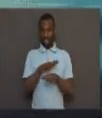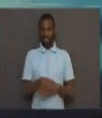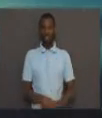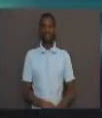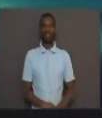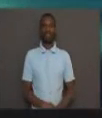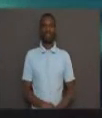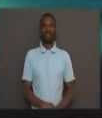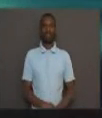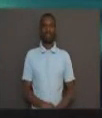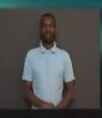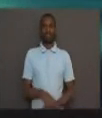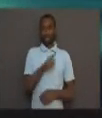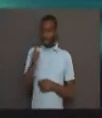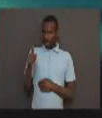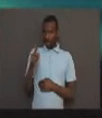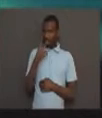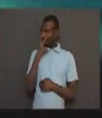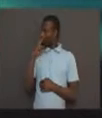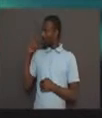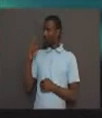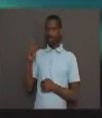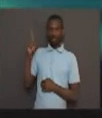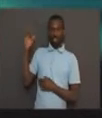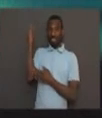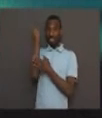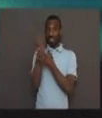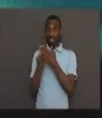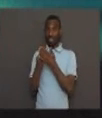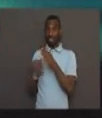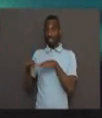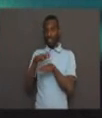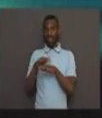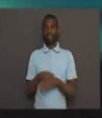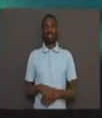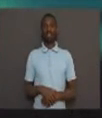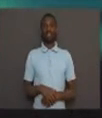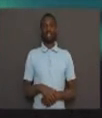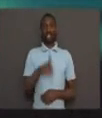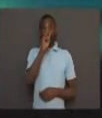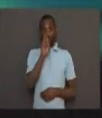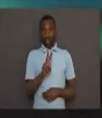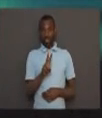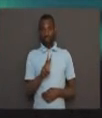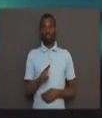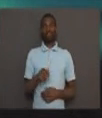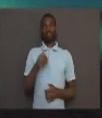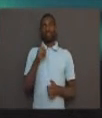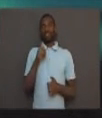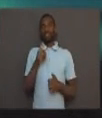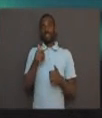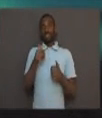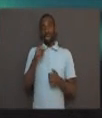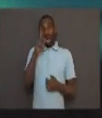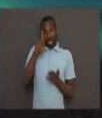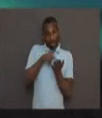exercise. As you can see in this diagram, when deuterium, which